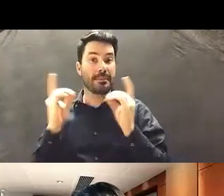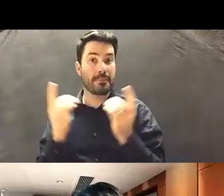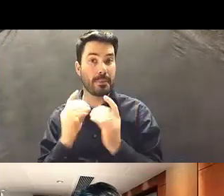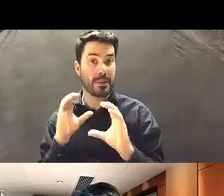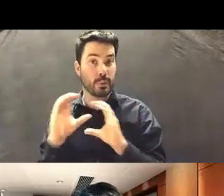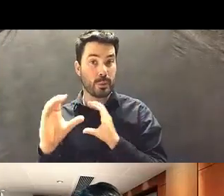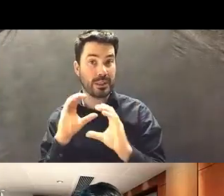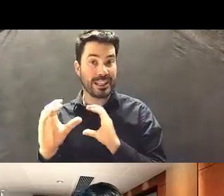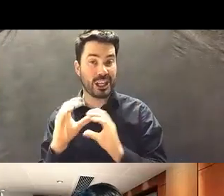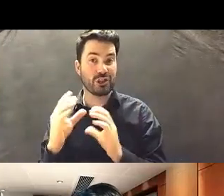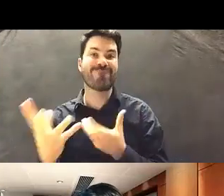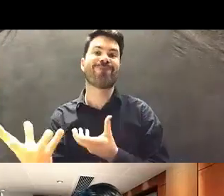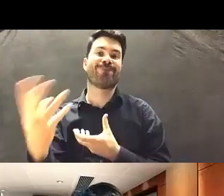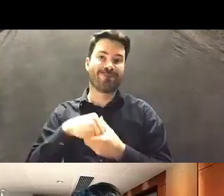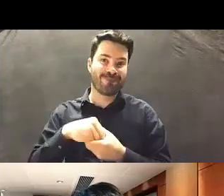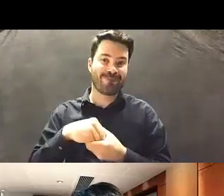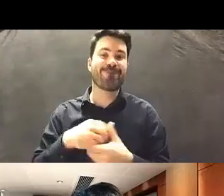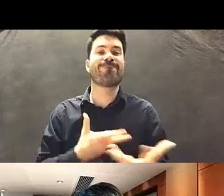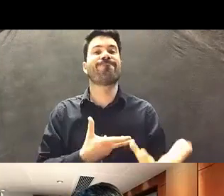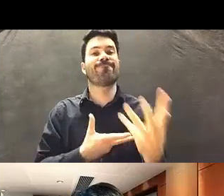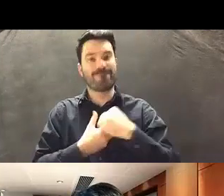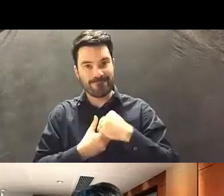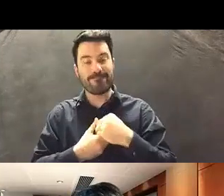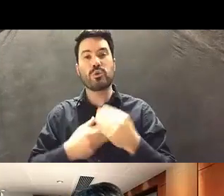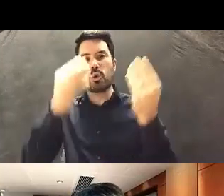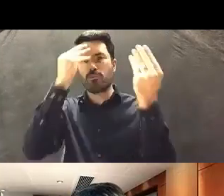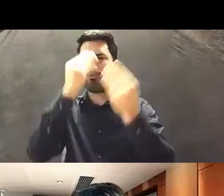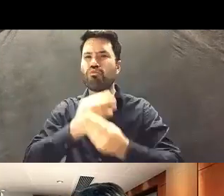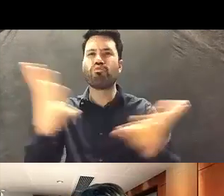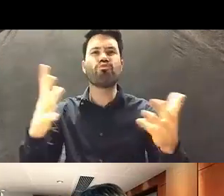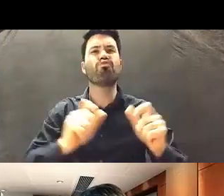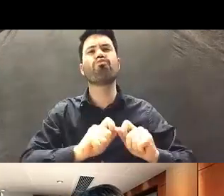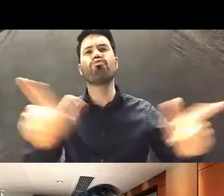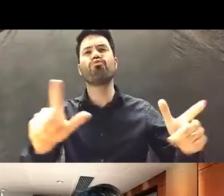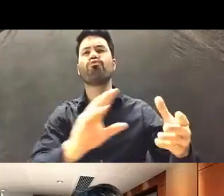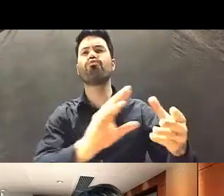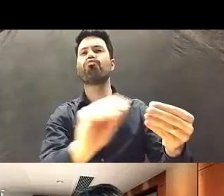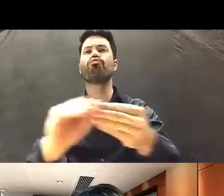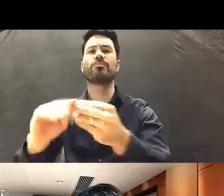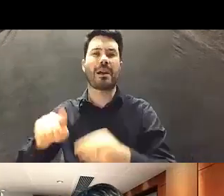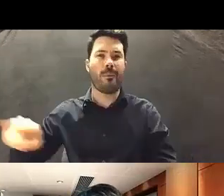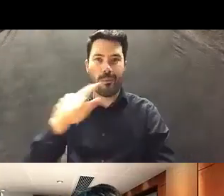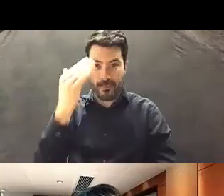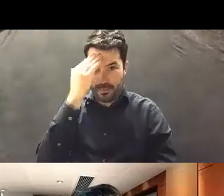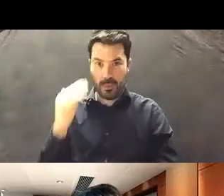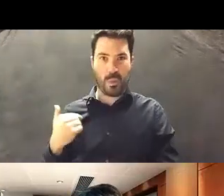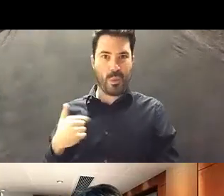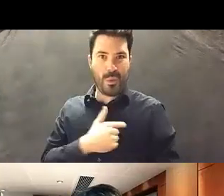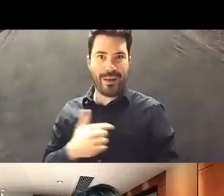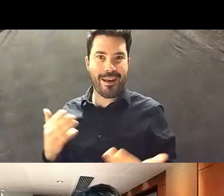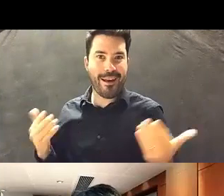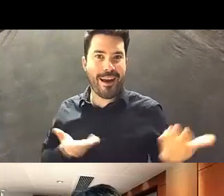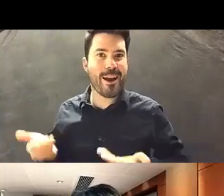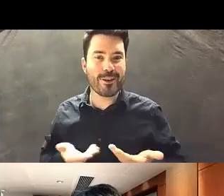to spread the news that Michigan Medicine is hiring. Currently, there are over 1,400